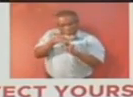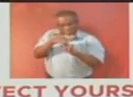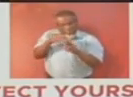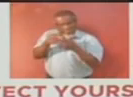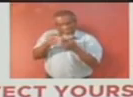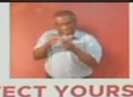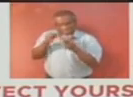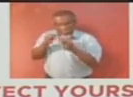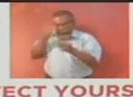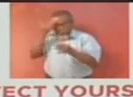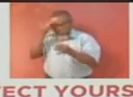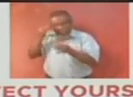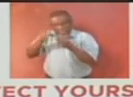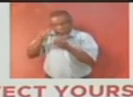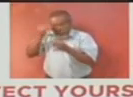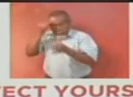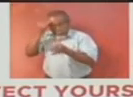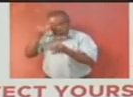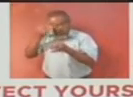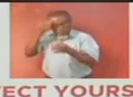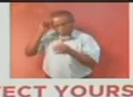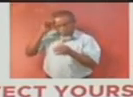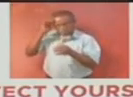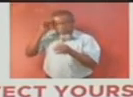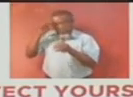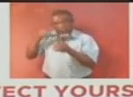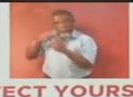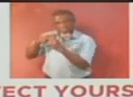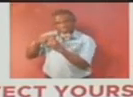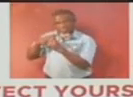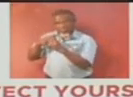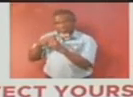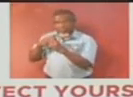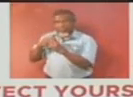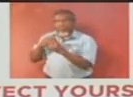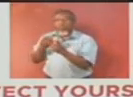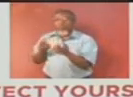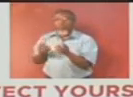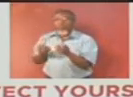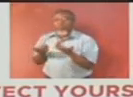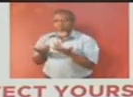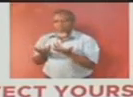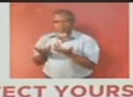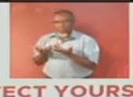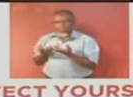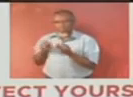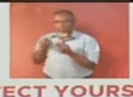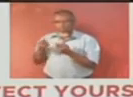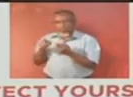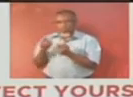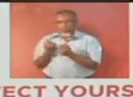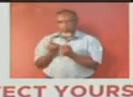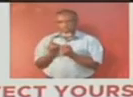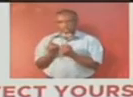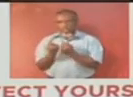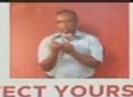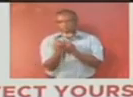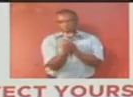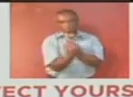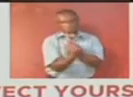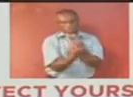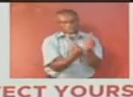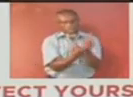you've done a test and you're concerned, these guidelines that include the remaining in one part of the house, wearing your mask in